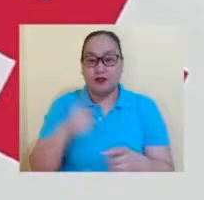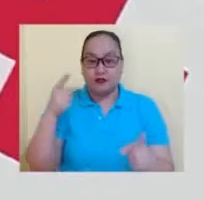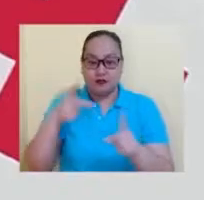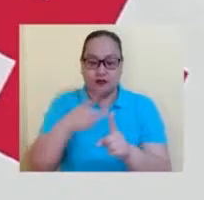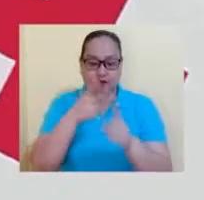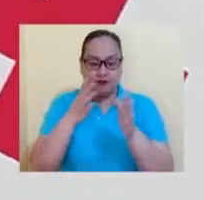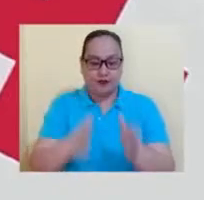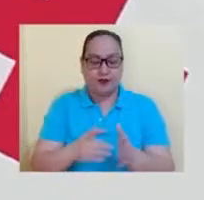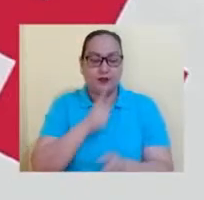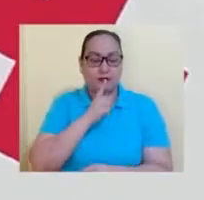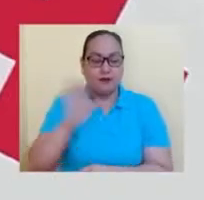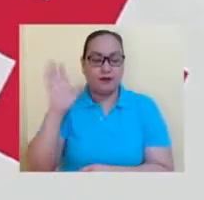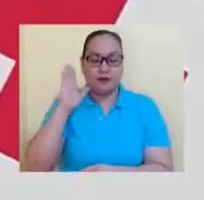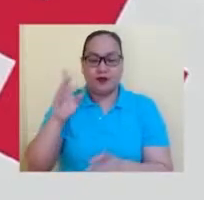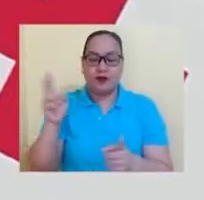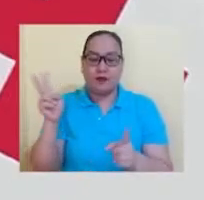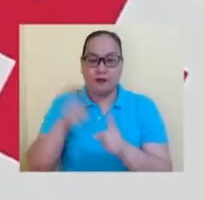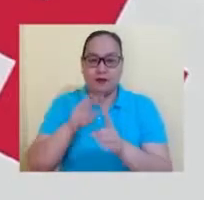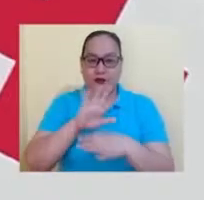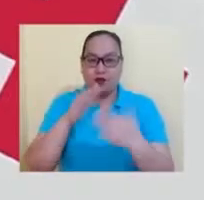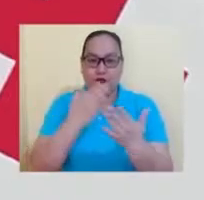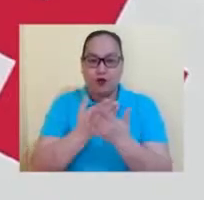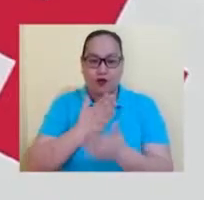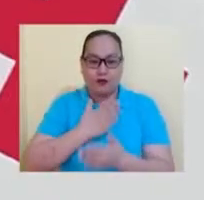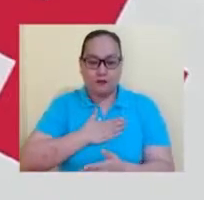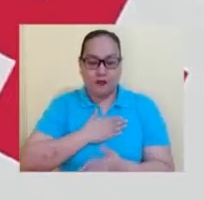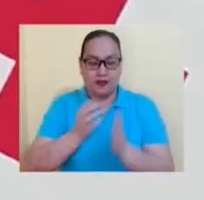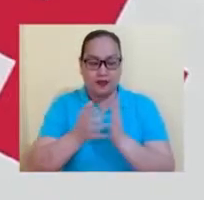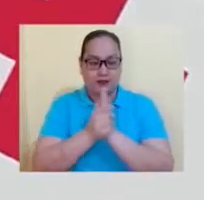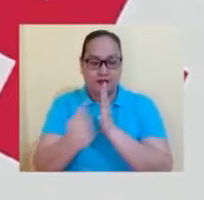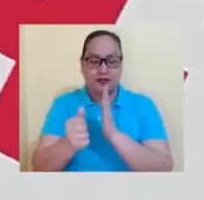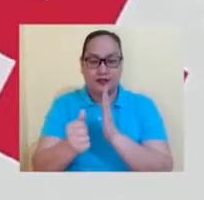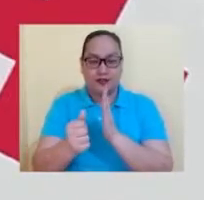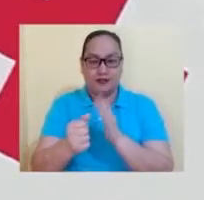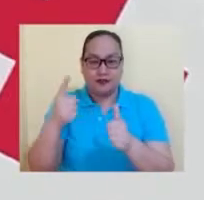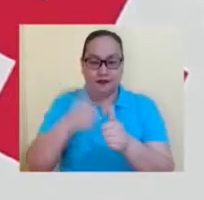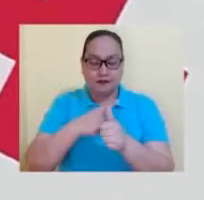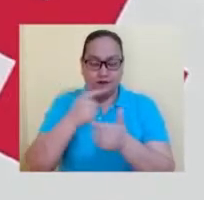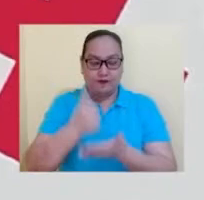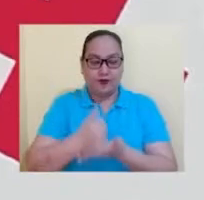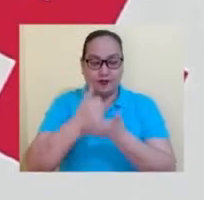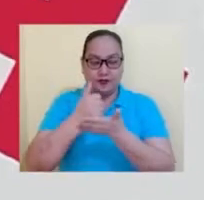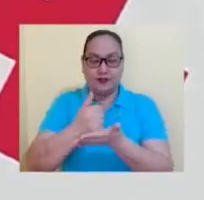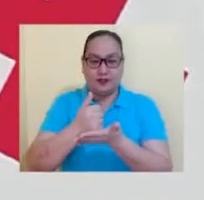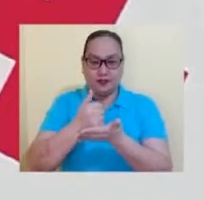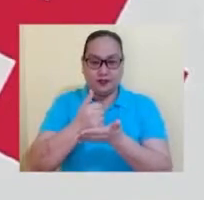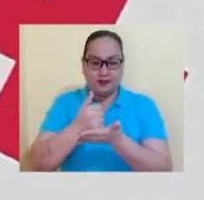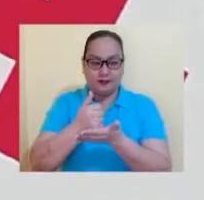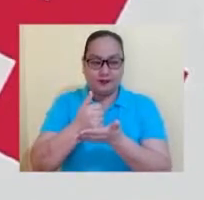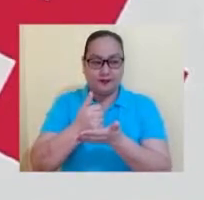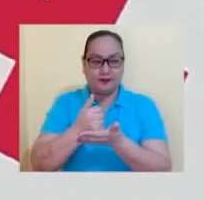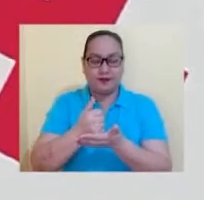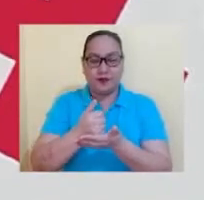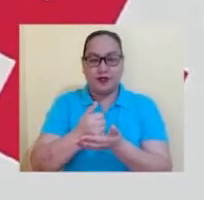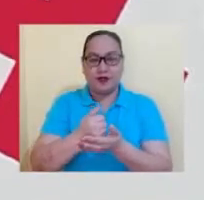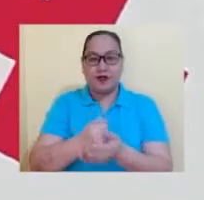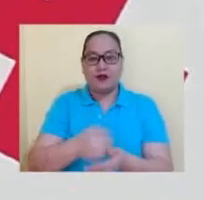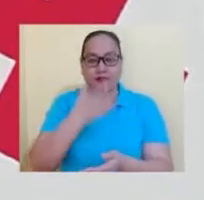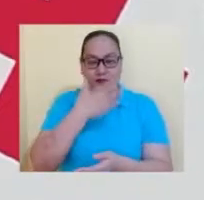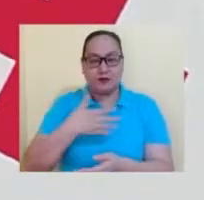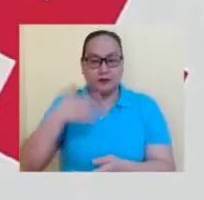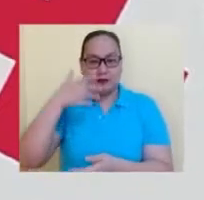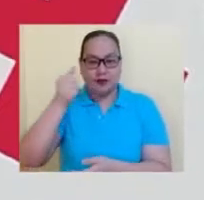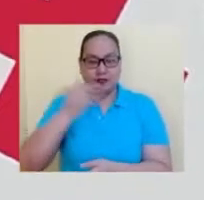I promise to apply all my skills in first aid to the best of